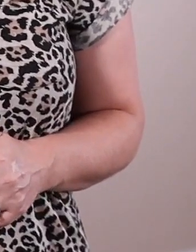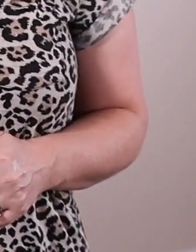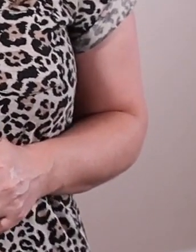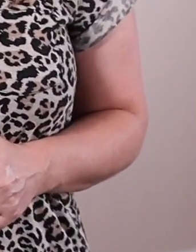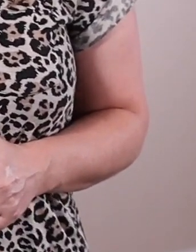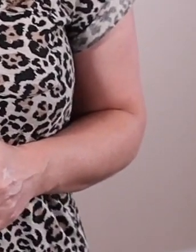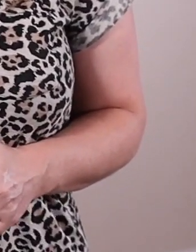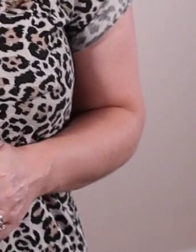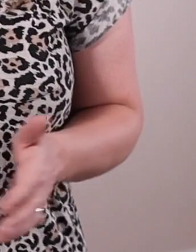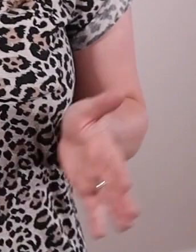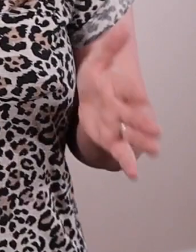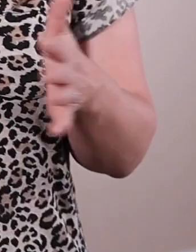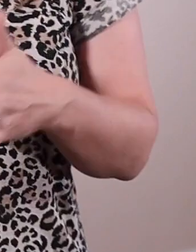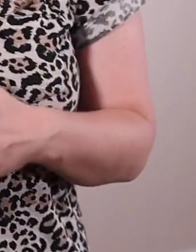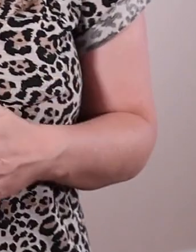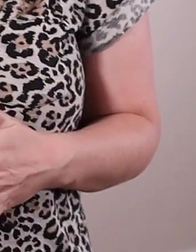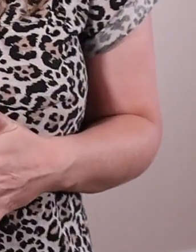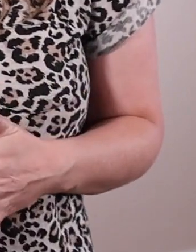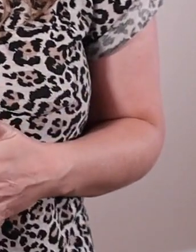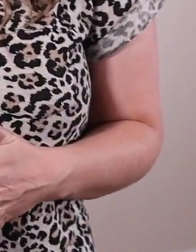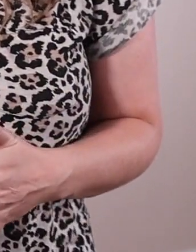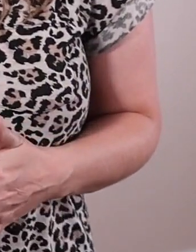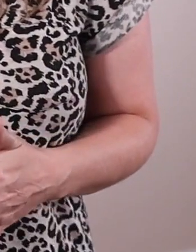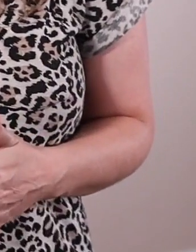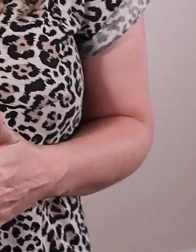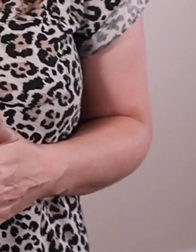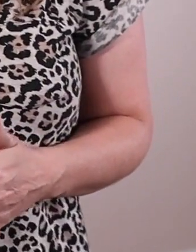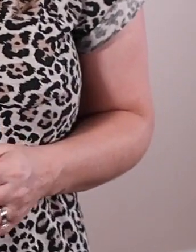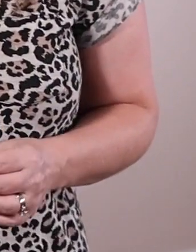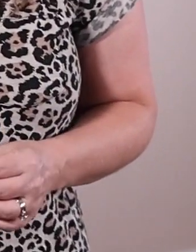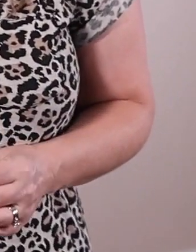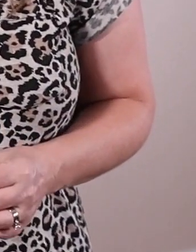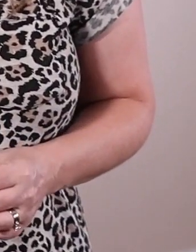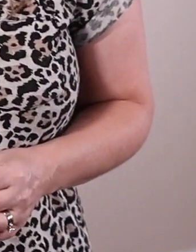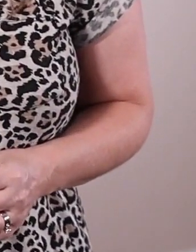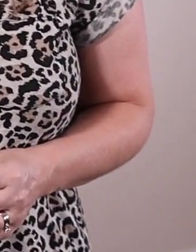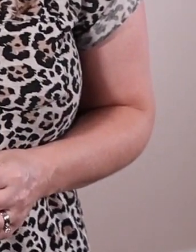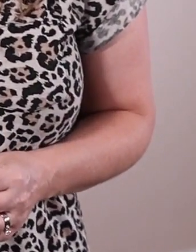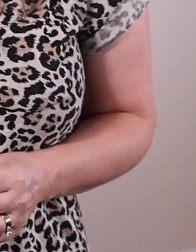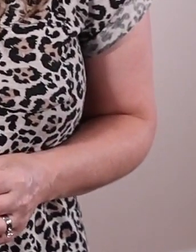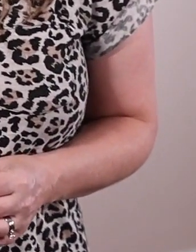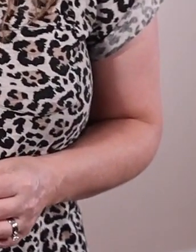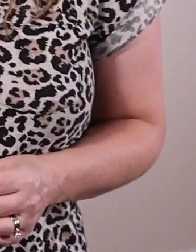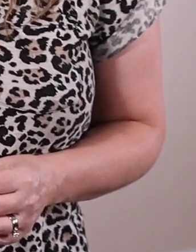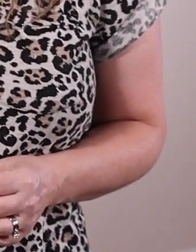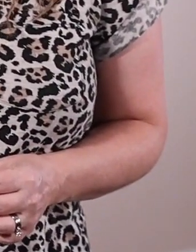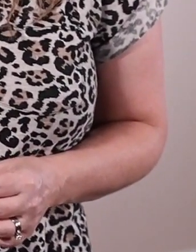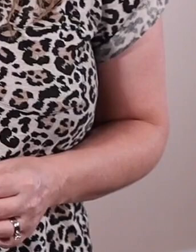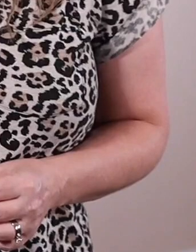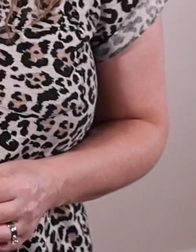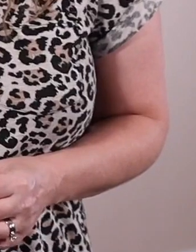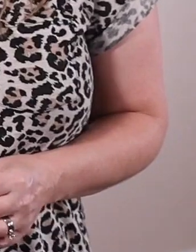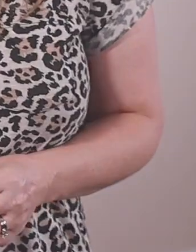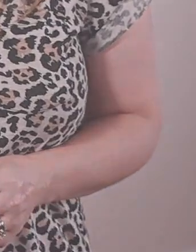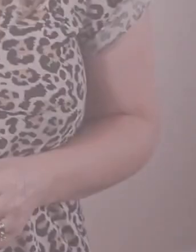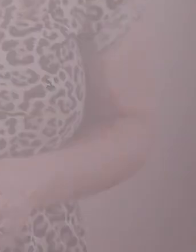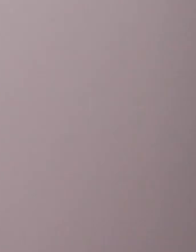is $50 per child and includes all the supplies you'll need. Parents, the deadline to sign up is July